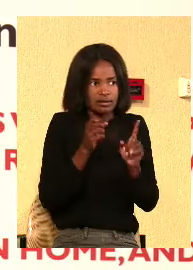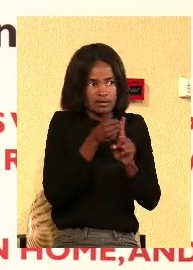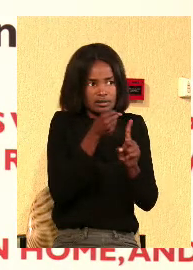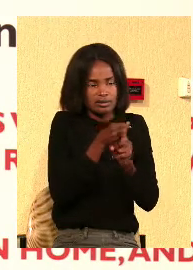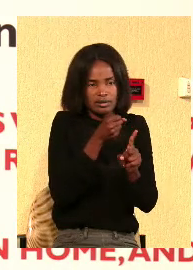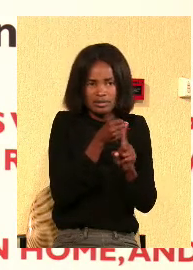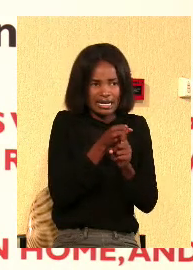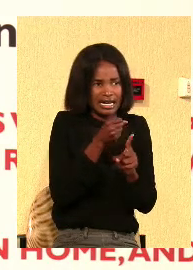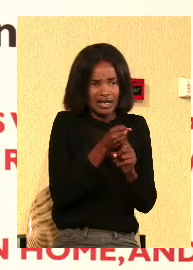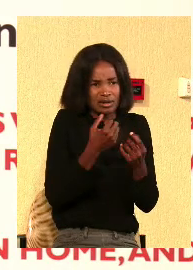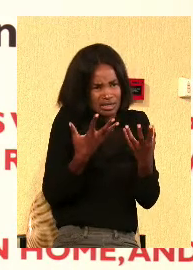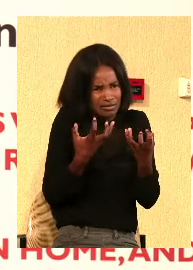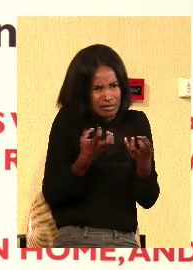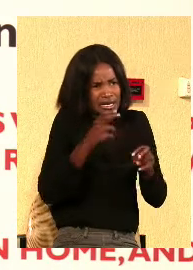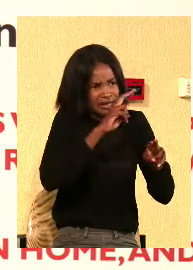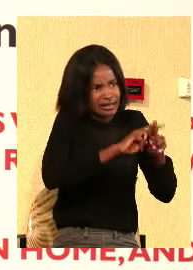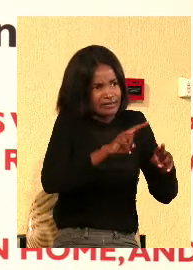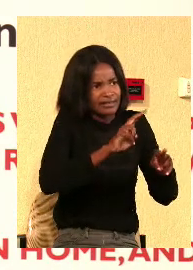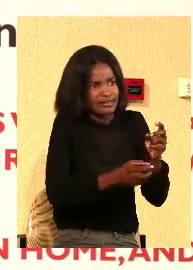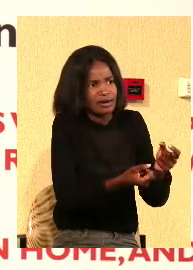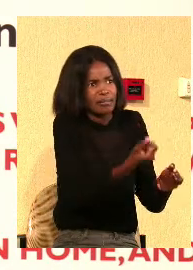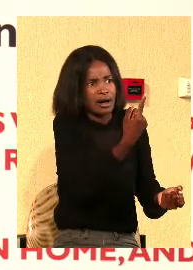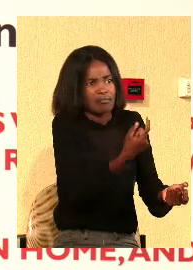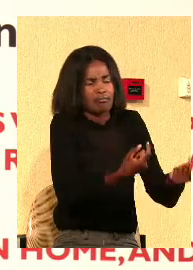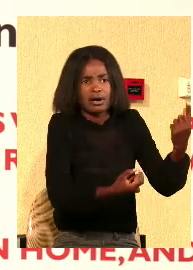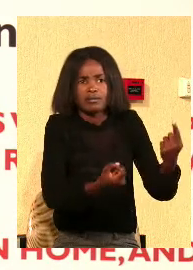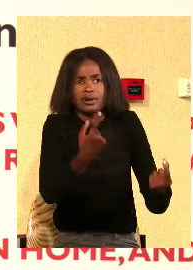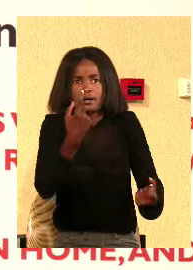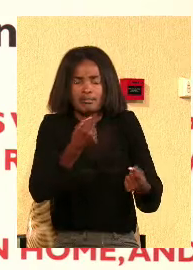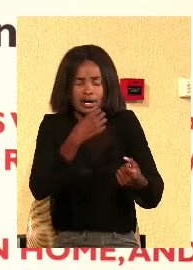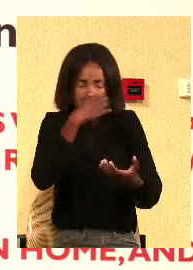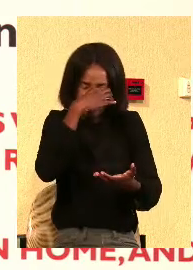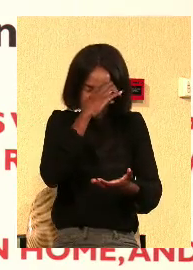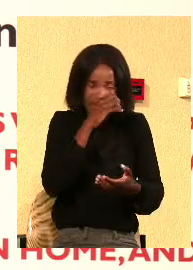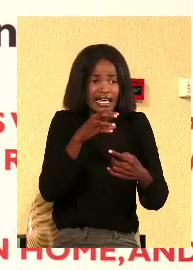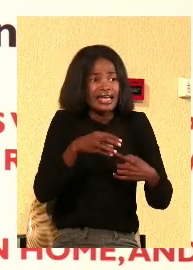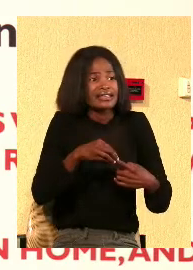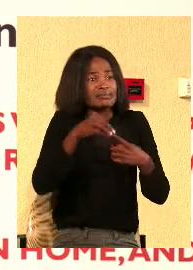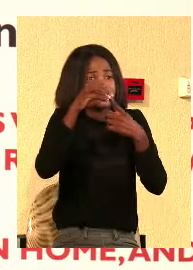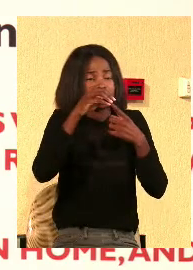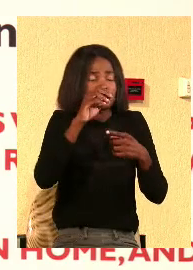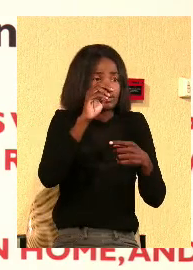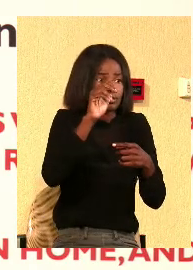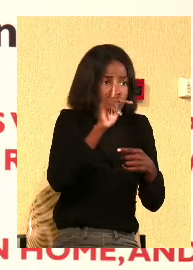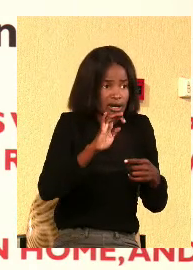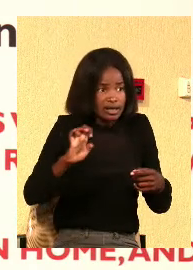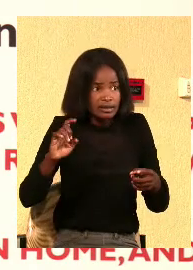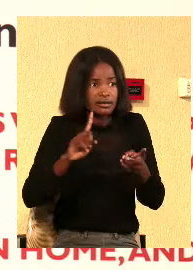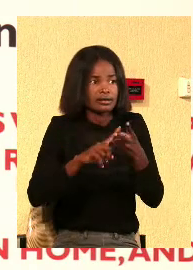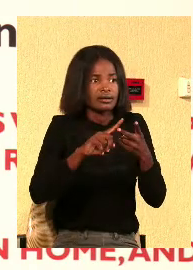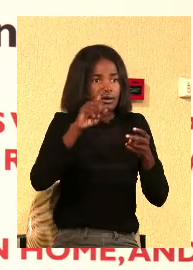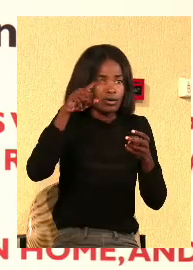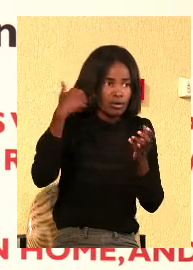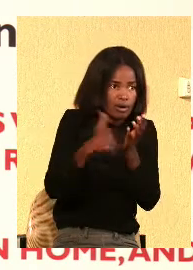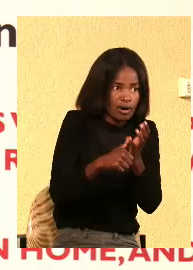colleague mentioned, that in those hotspot areas, we should have everything ready basically. A testing,